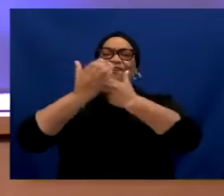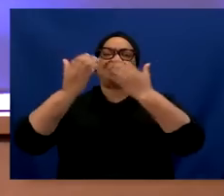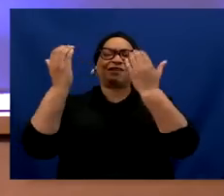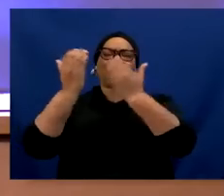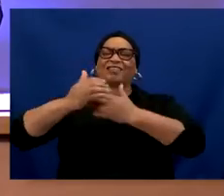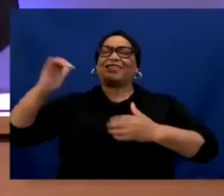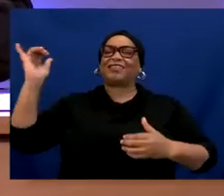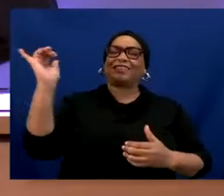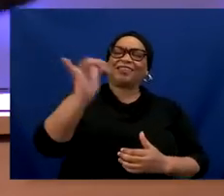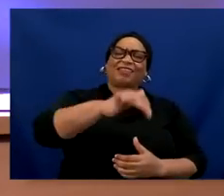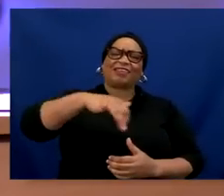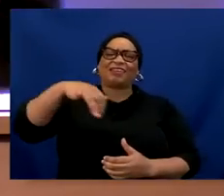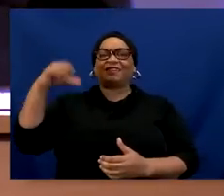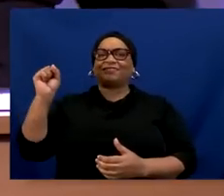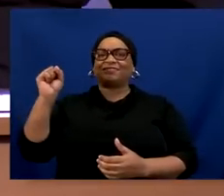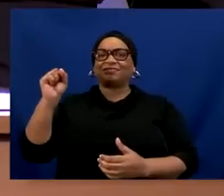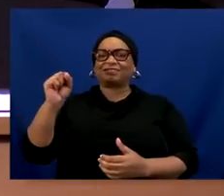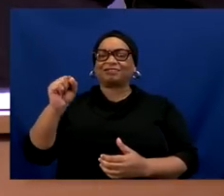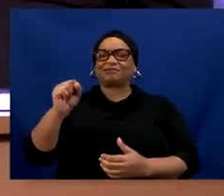Hey,